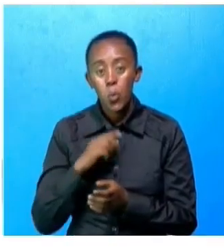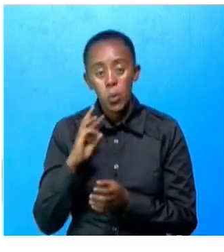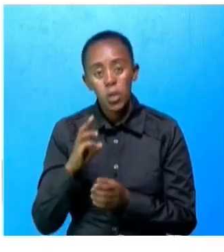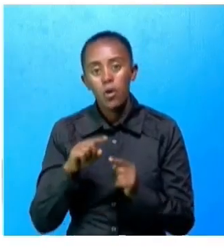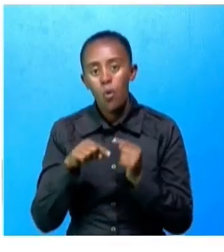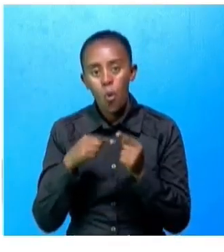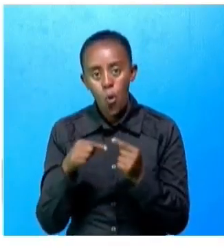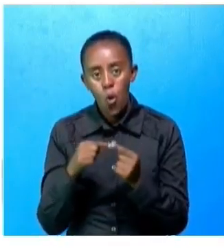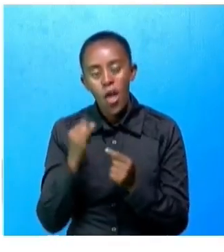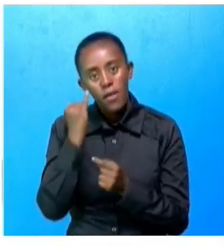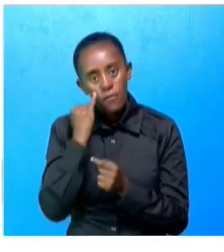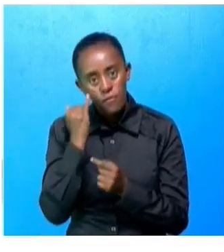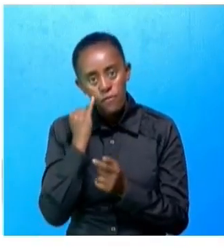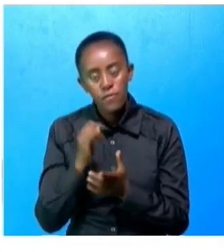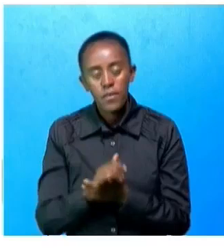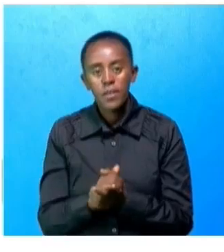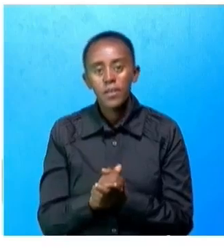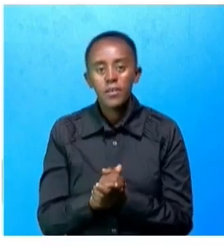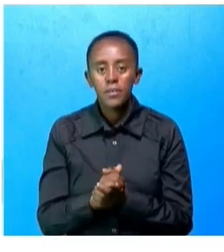if